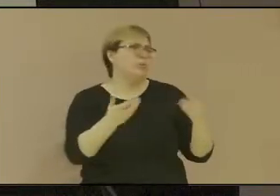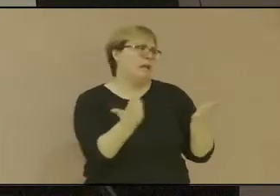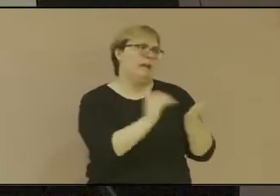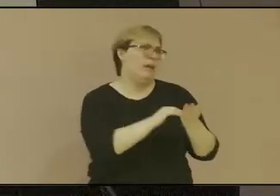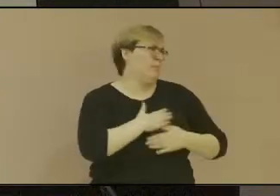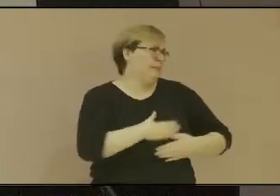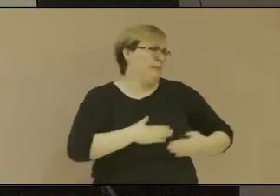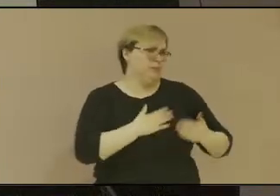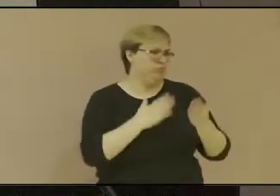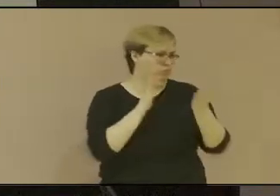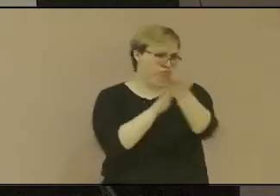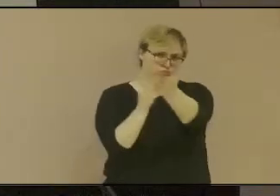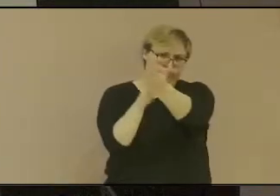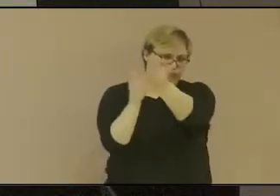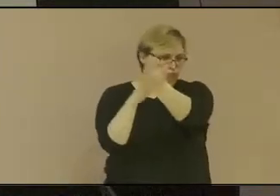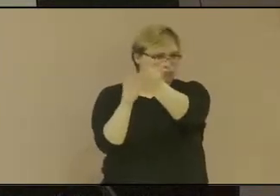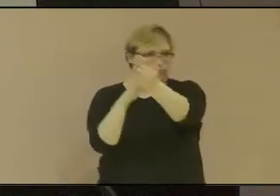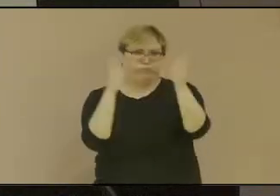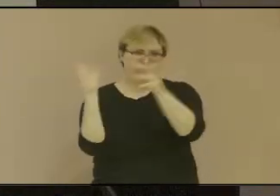Mahoney another round of applause.